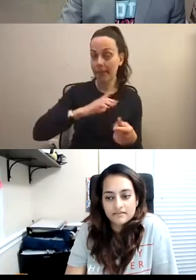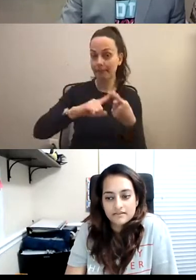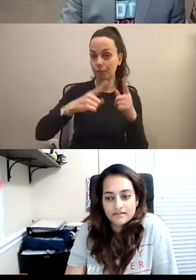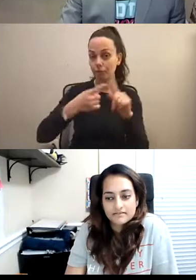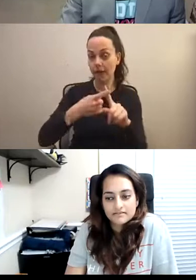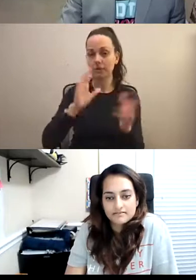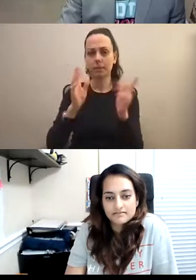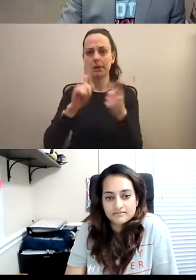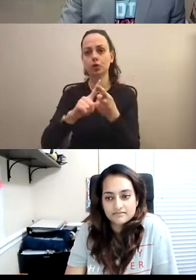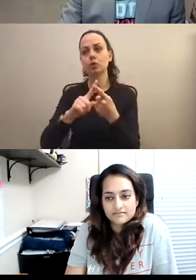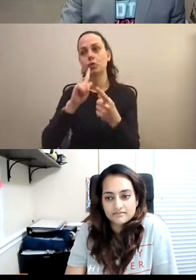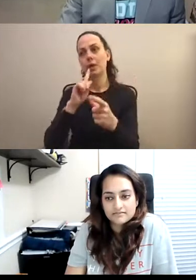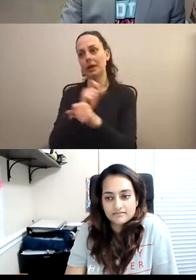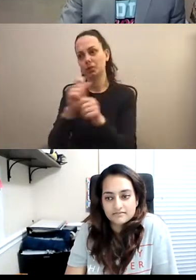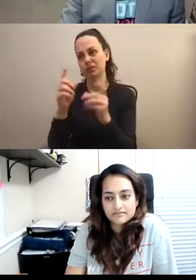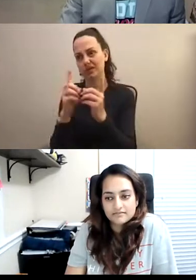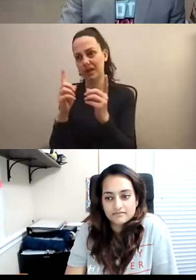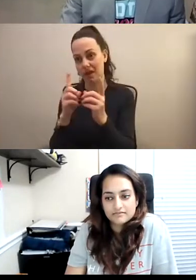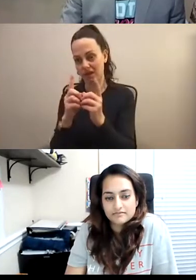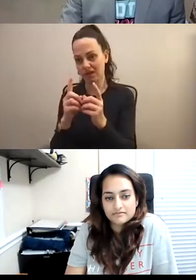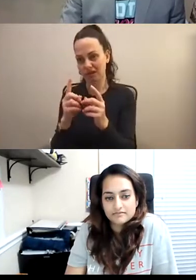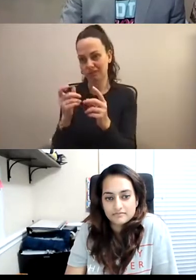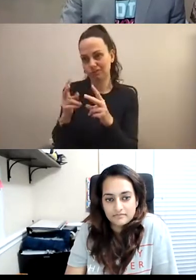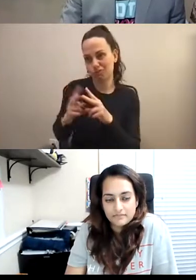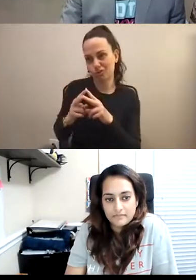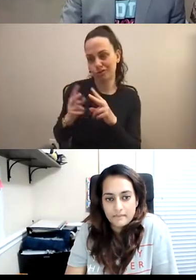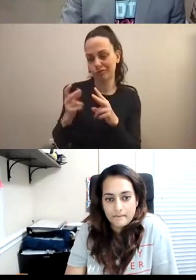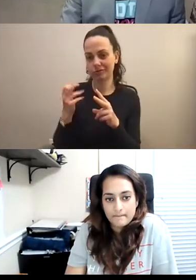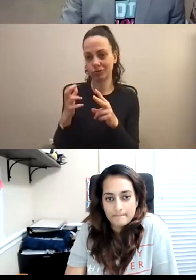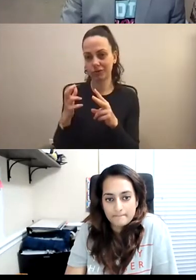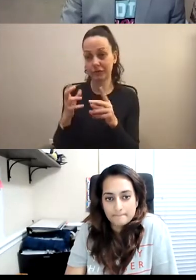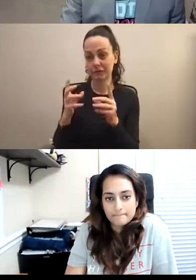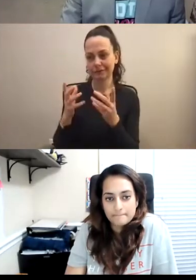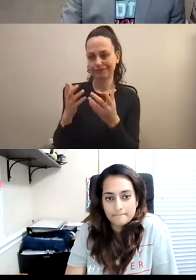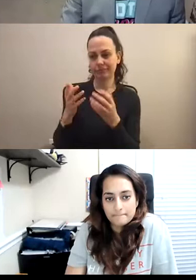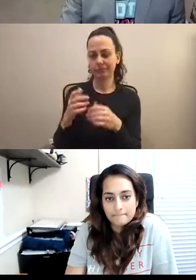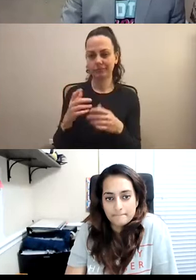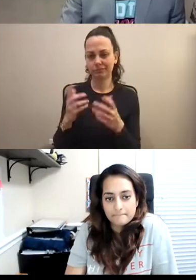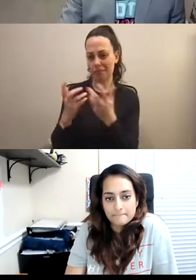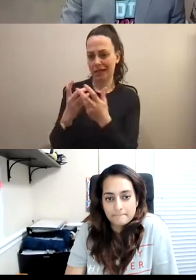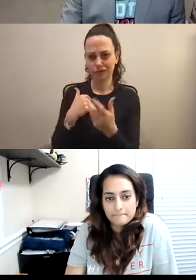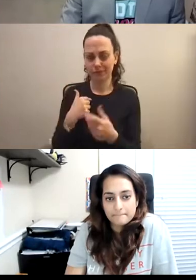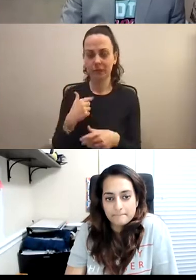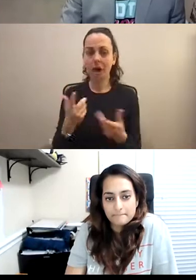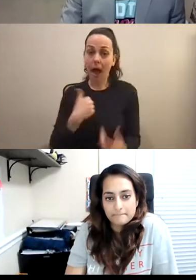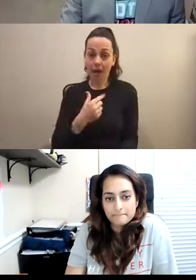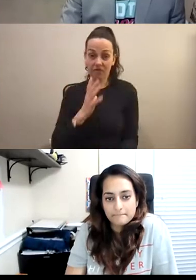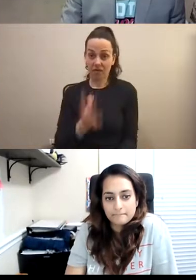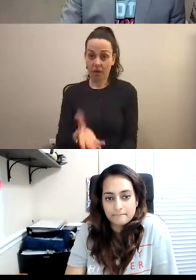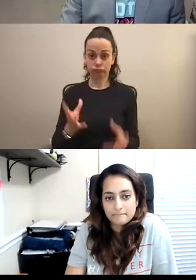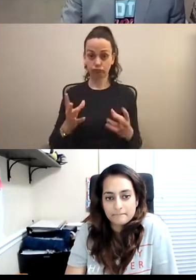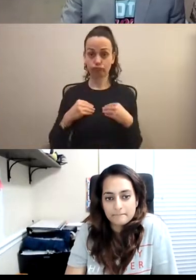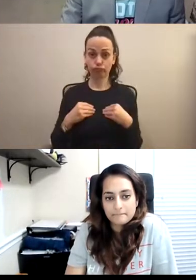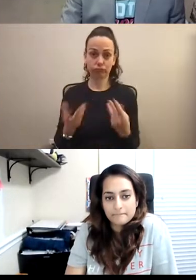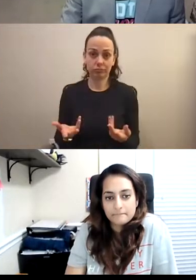dating partners or potential dating partners, which I'm cool with. You know, I'm